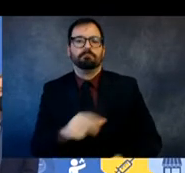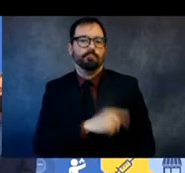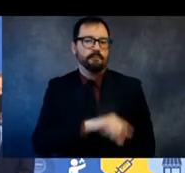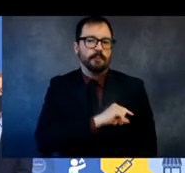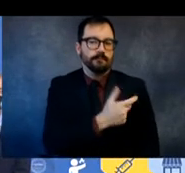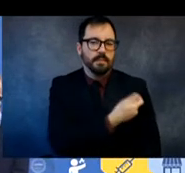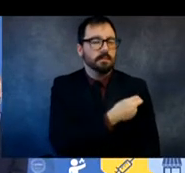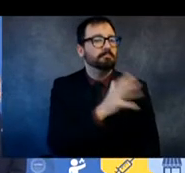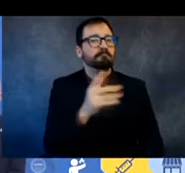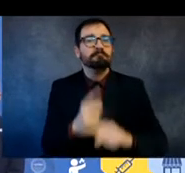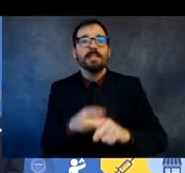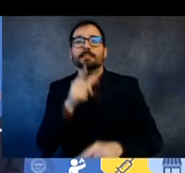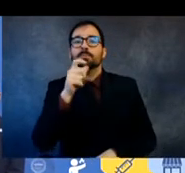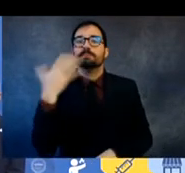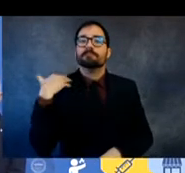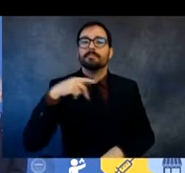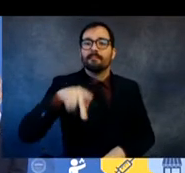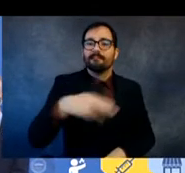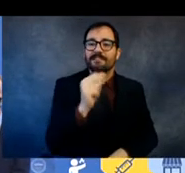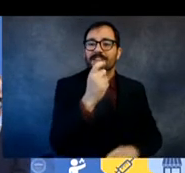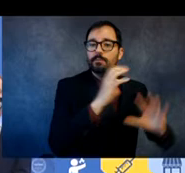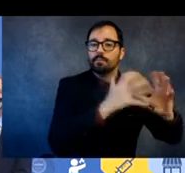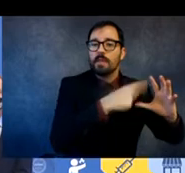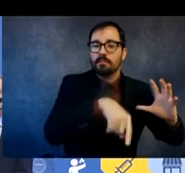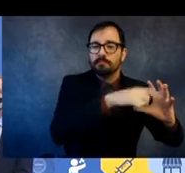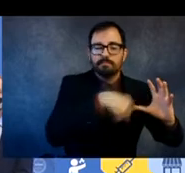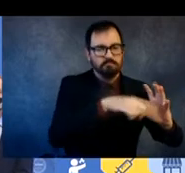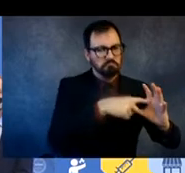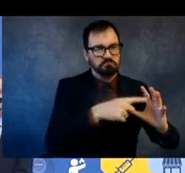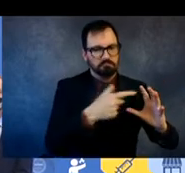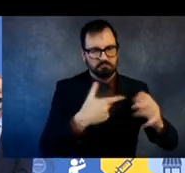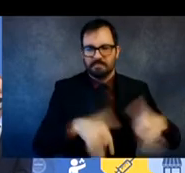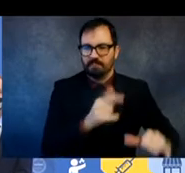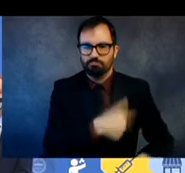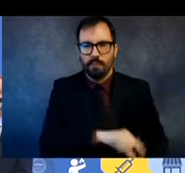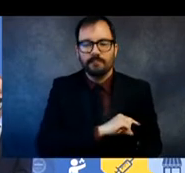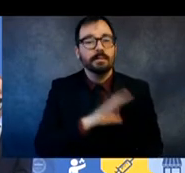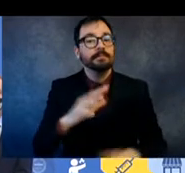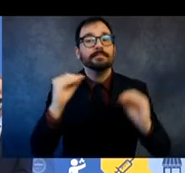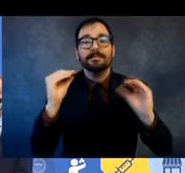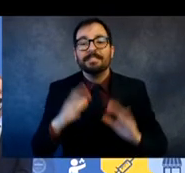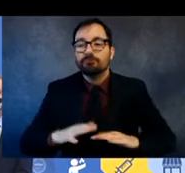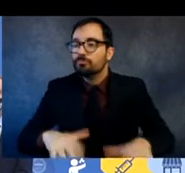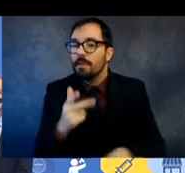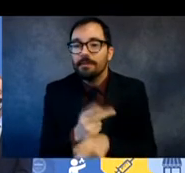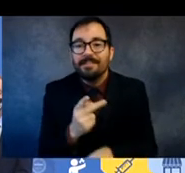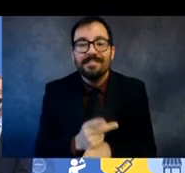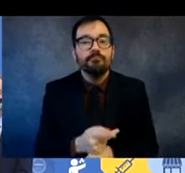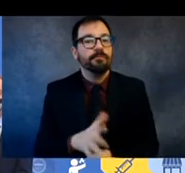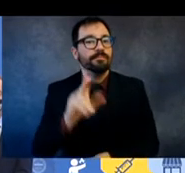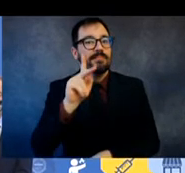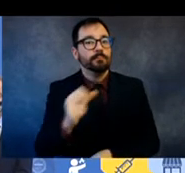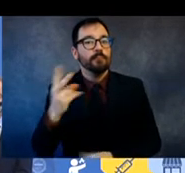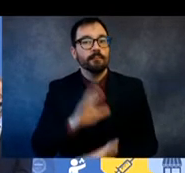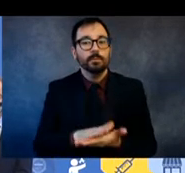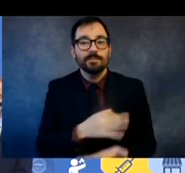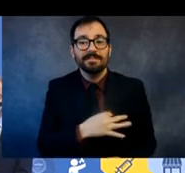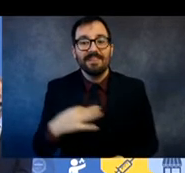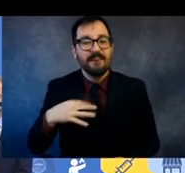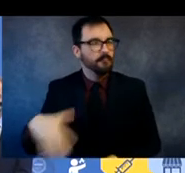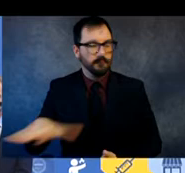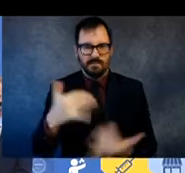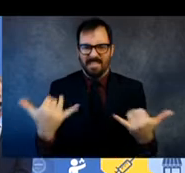As of last week, teachers, child care workers, and K-12 school staff are now eligible as well. I was at a school this morning,